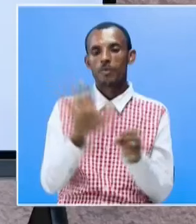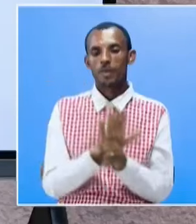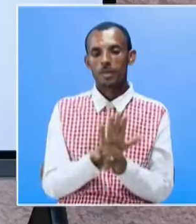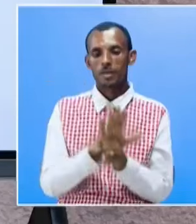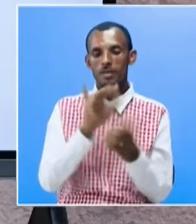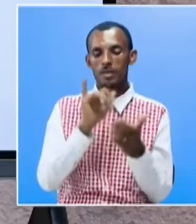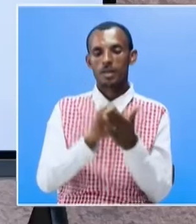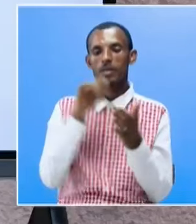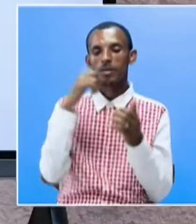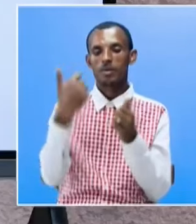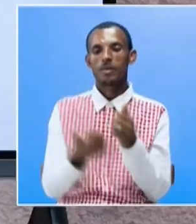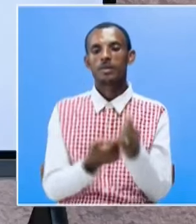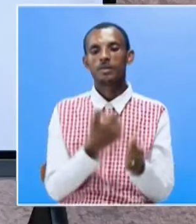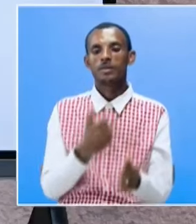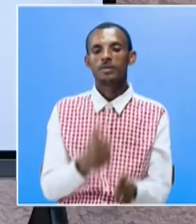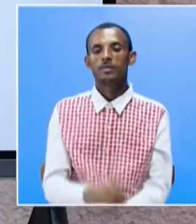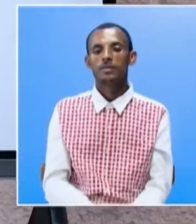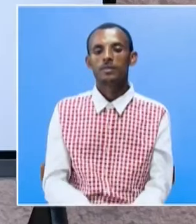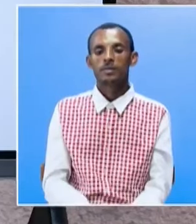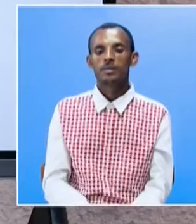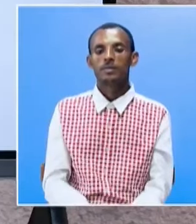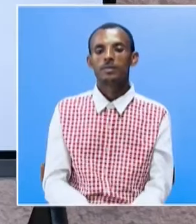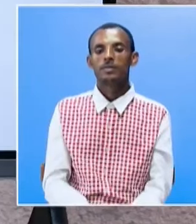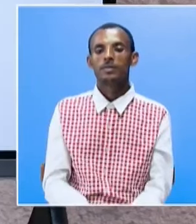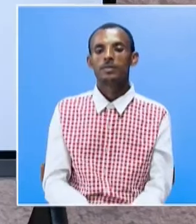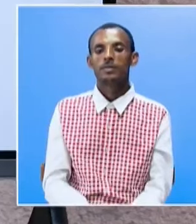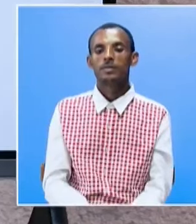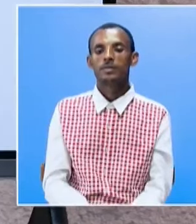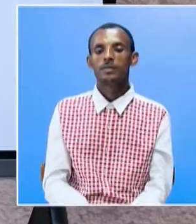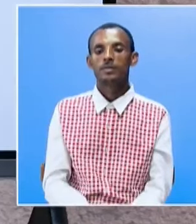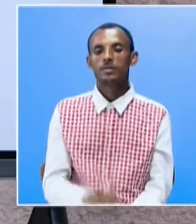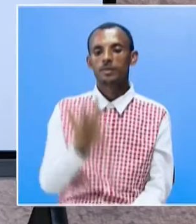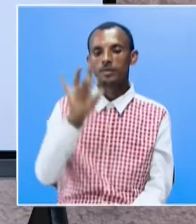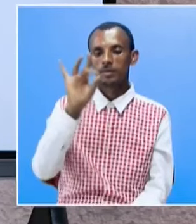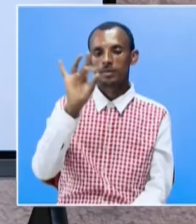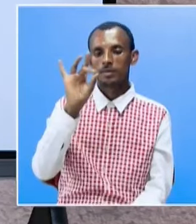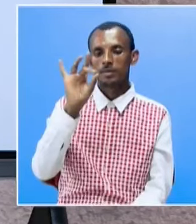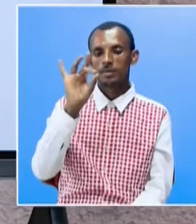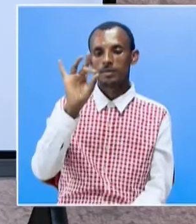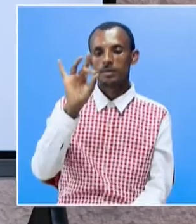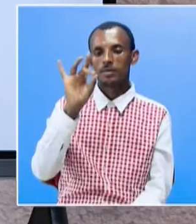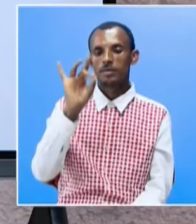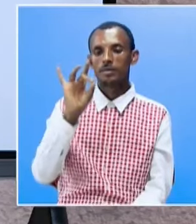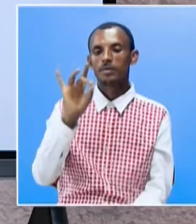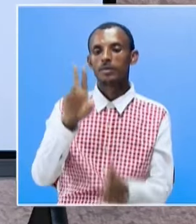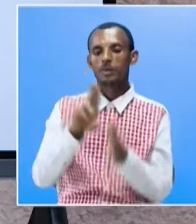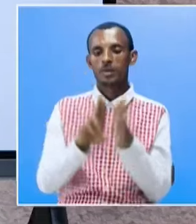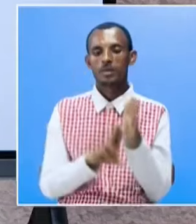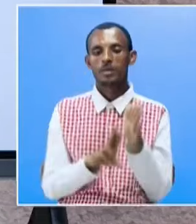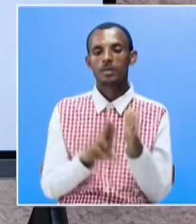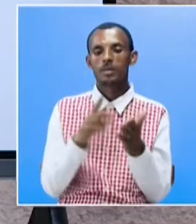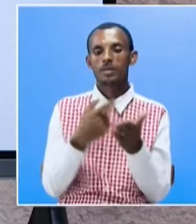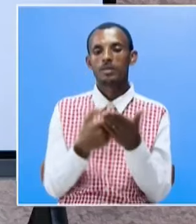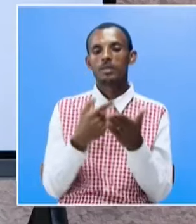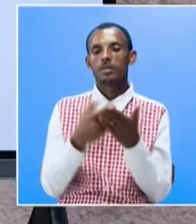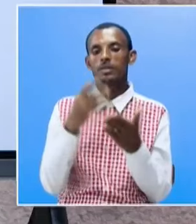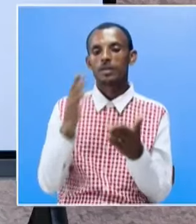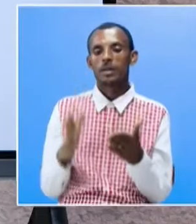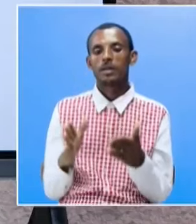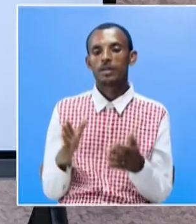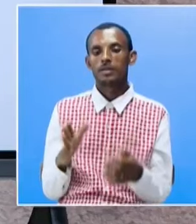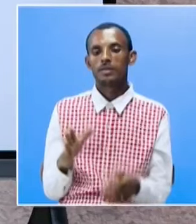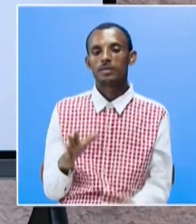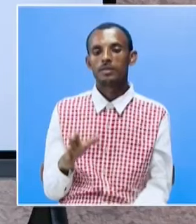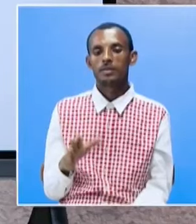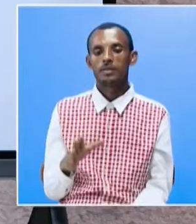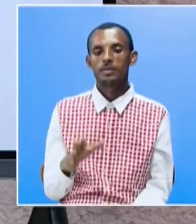order. So 8 units, you have 8 units here. So this side must fit